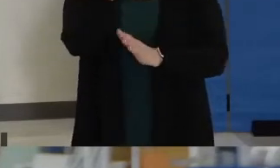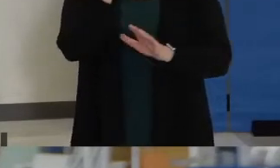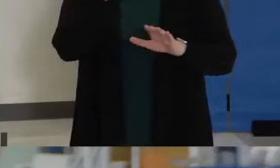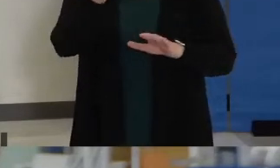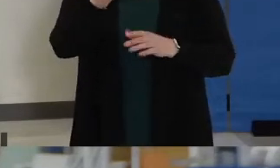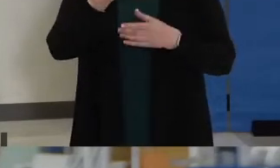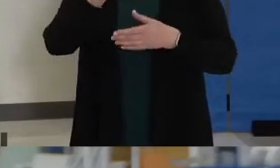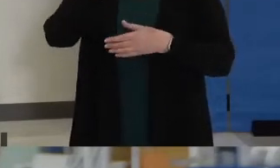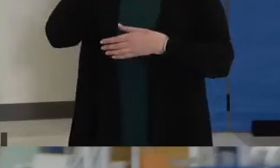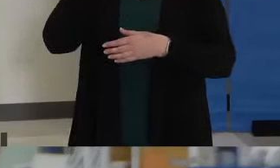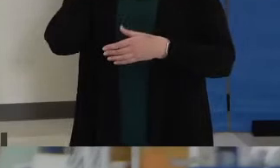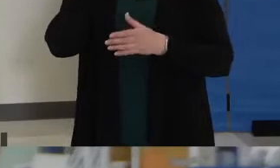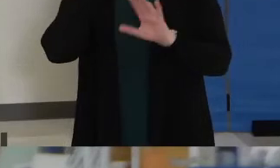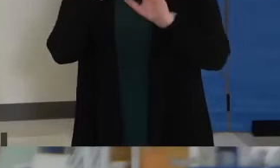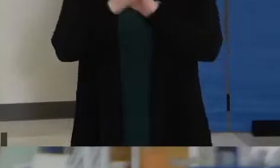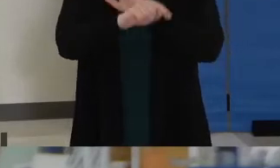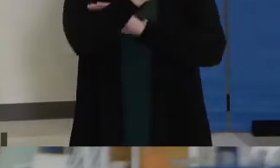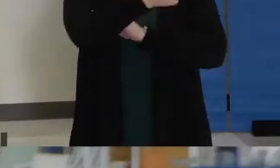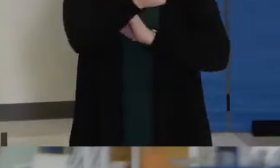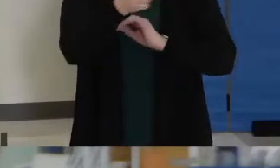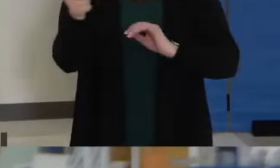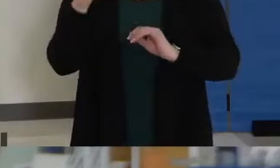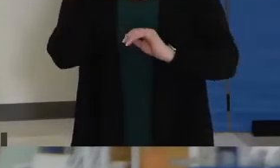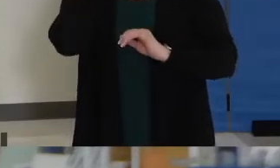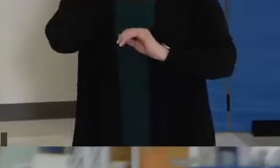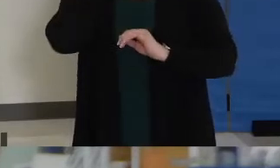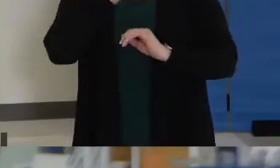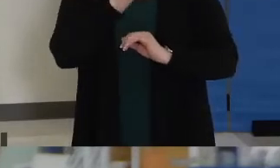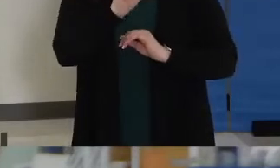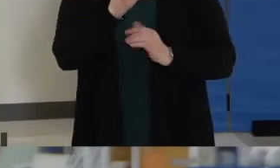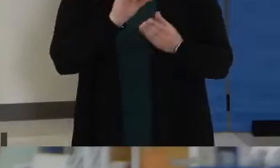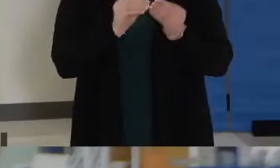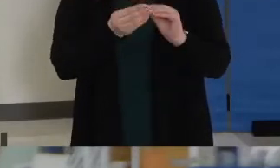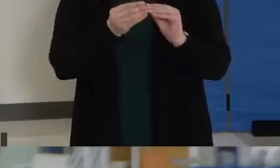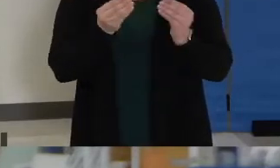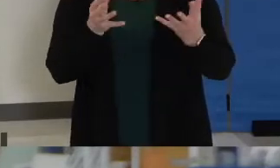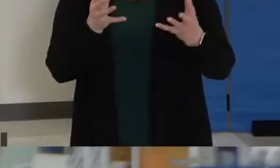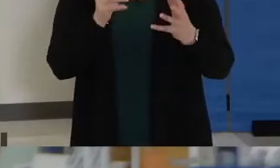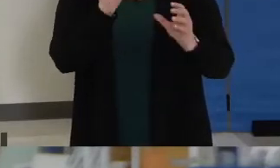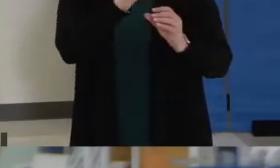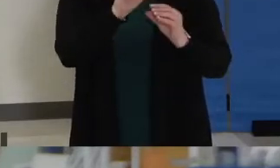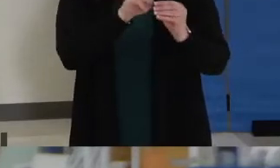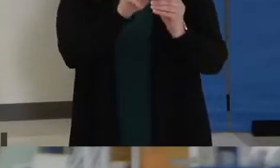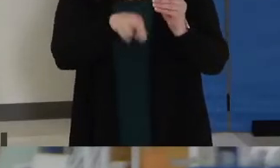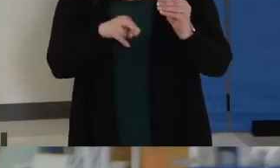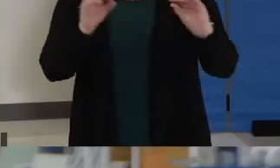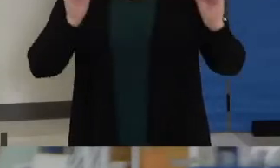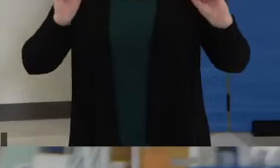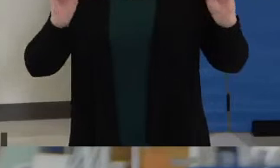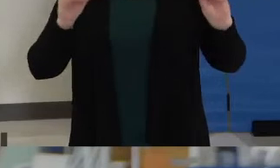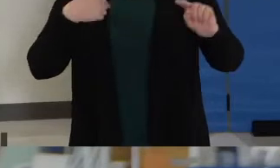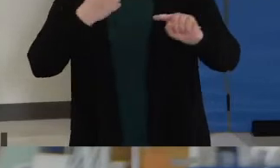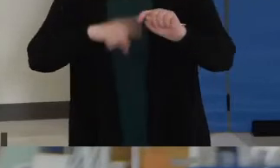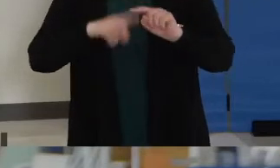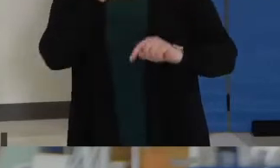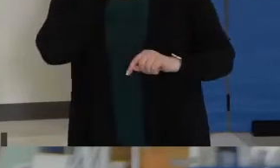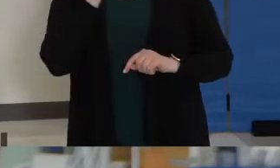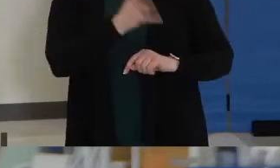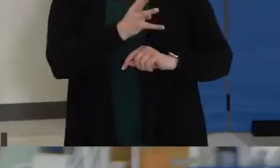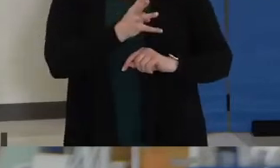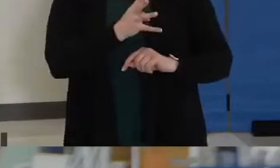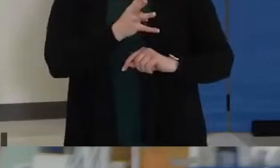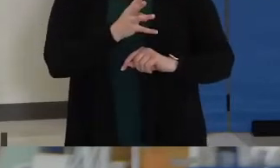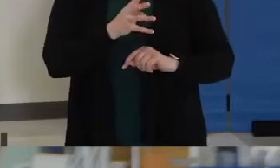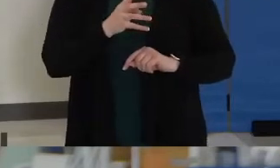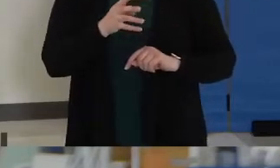22 who commit suicide each day, and that is an unacceptable outcome and one we can no longer ignore. In being boots